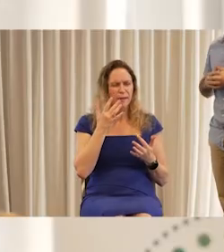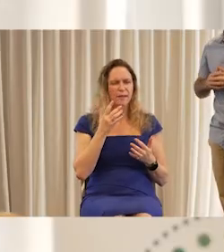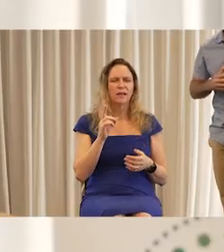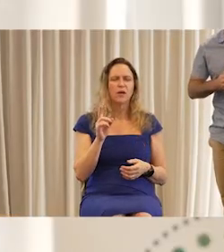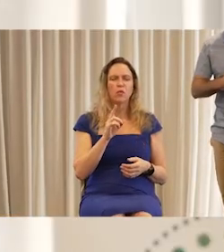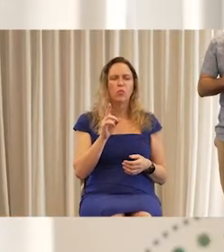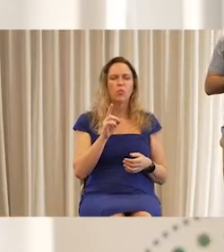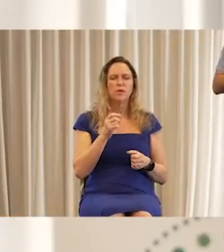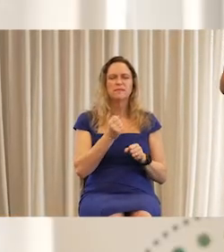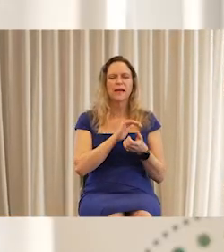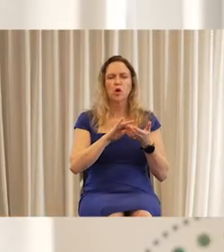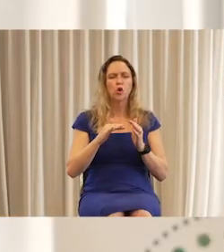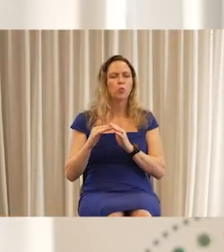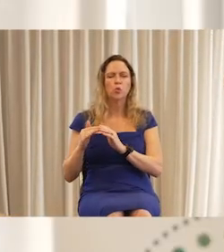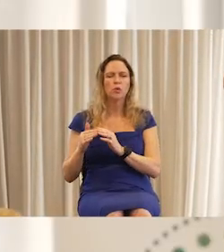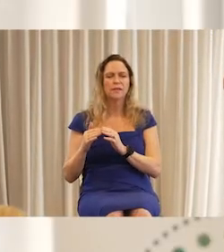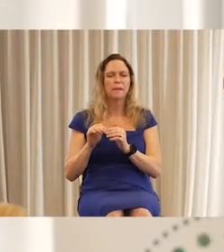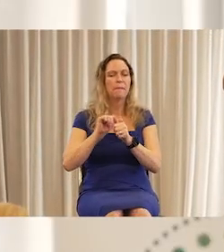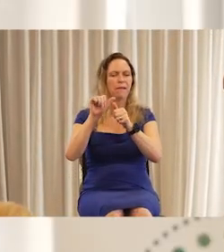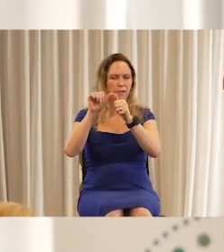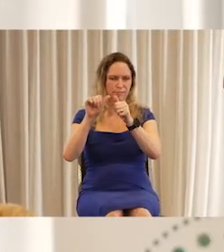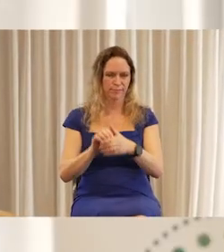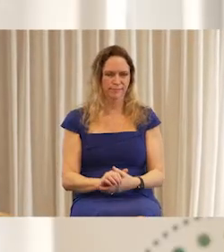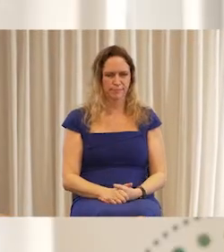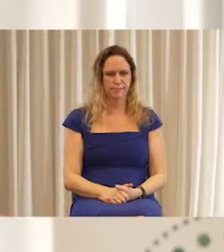what's made communities better.